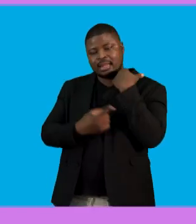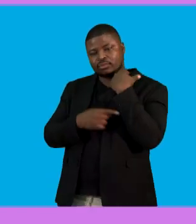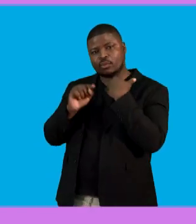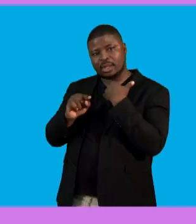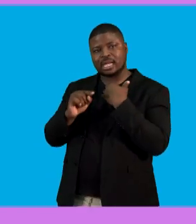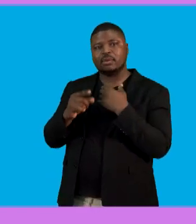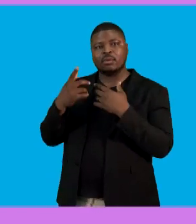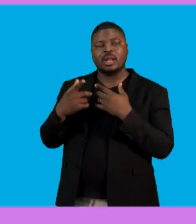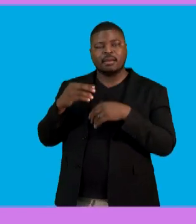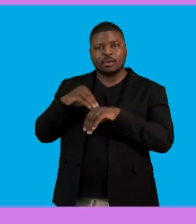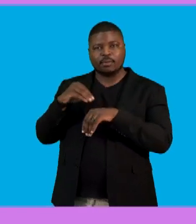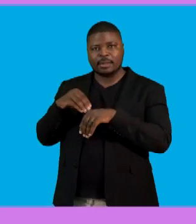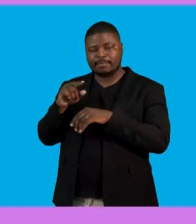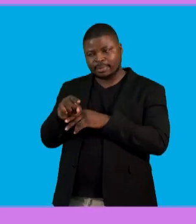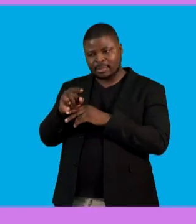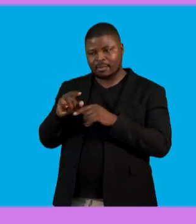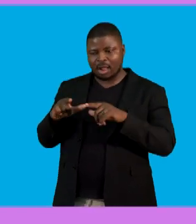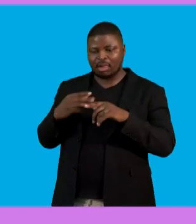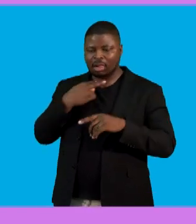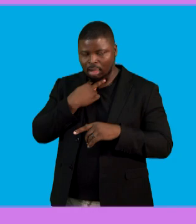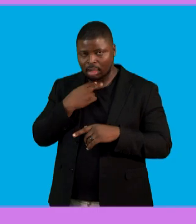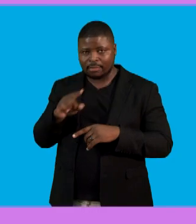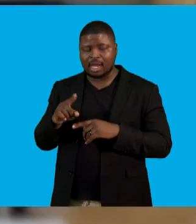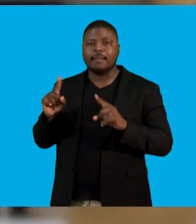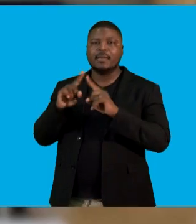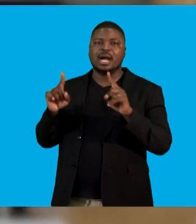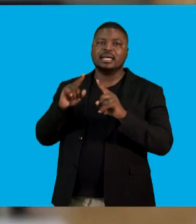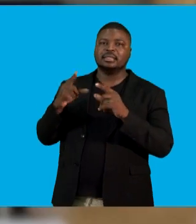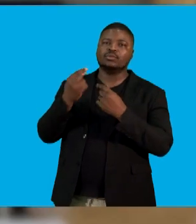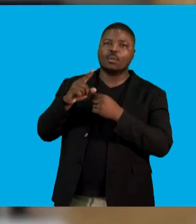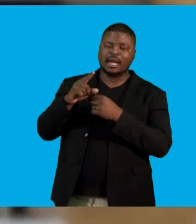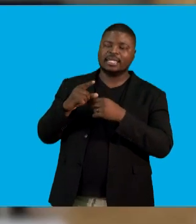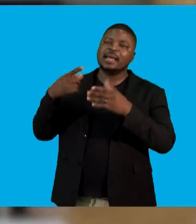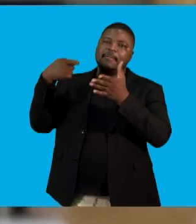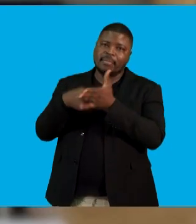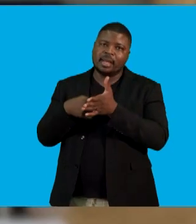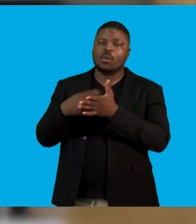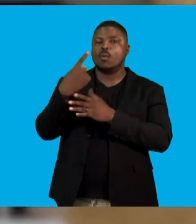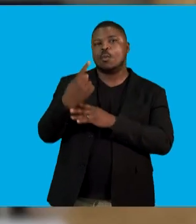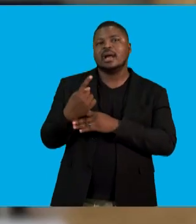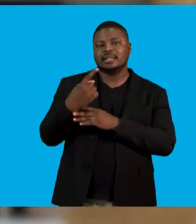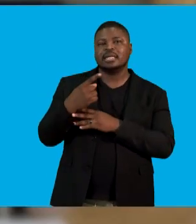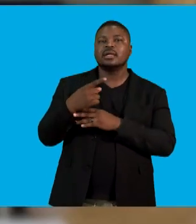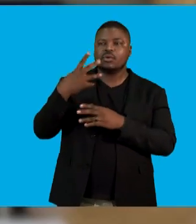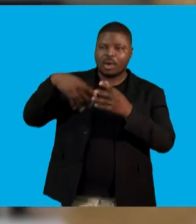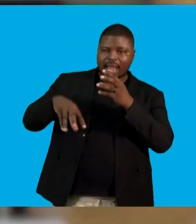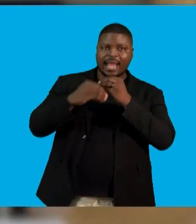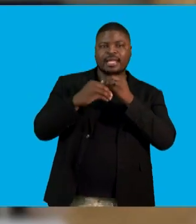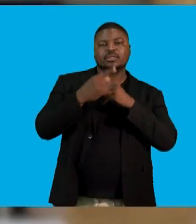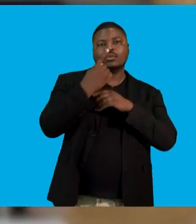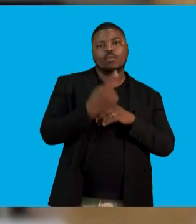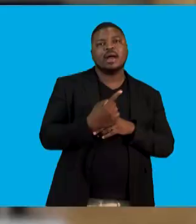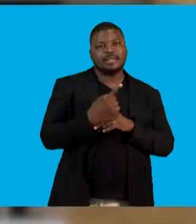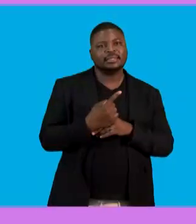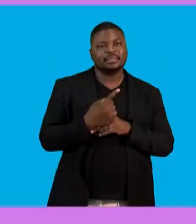be required. So it means we have to buy 24 instead of 23 because there is a space that will accommodate just a piece of a tile, not the entire